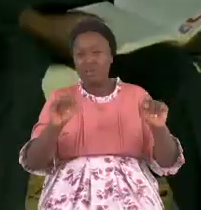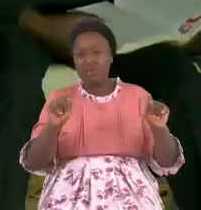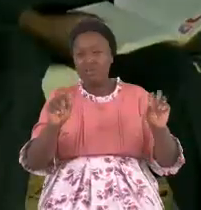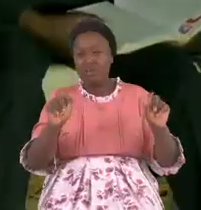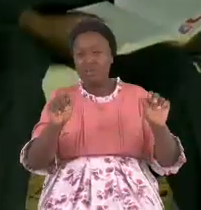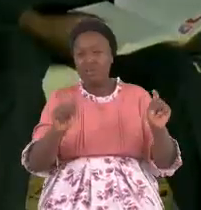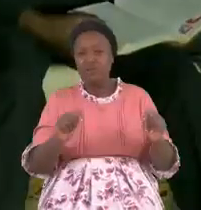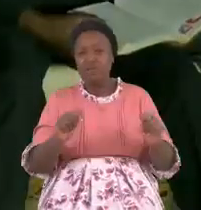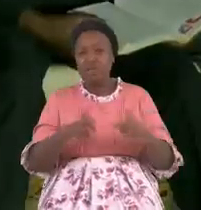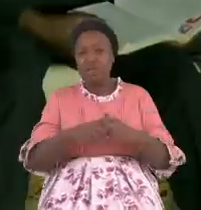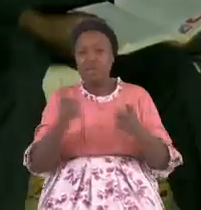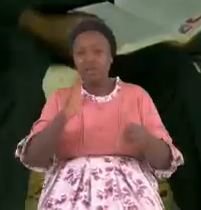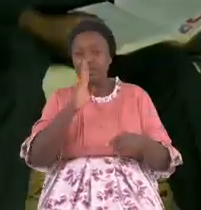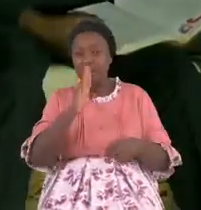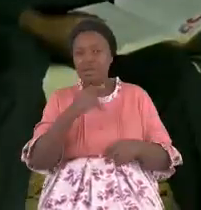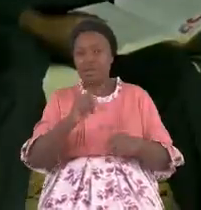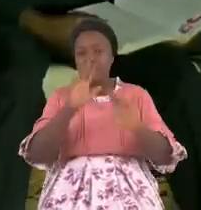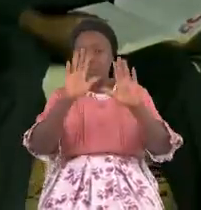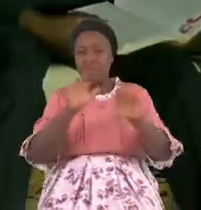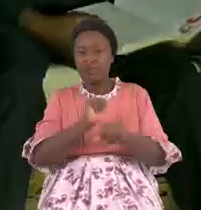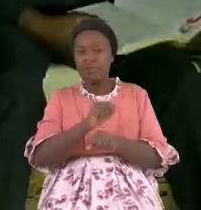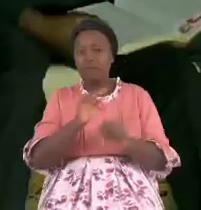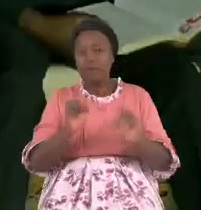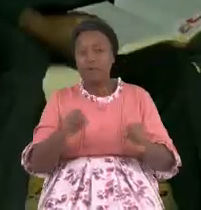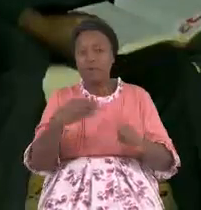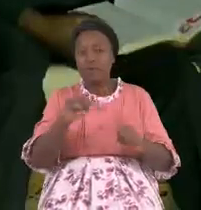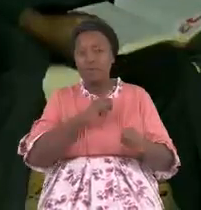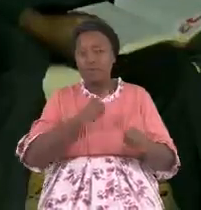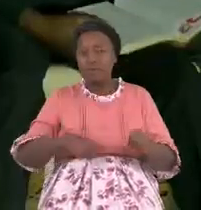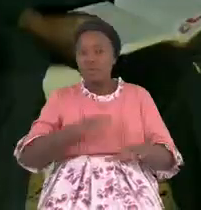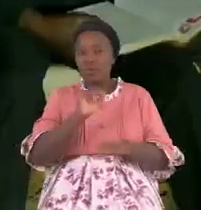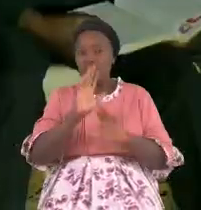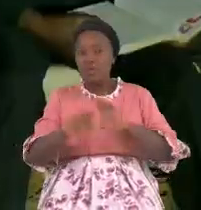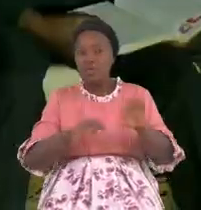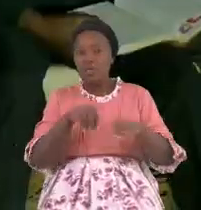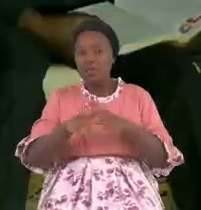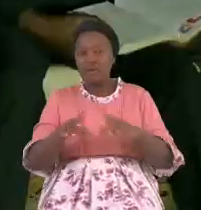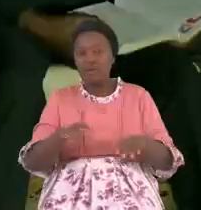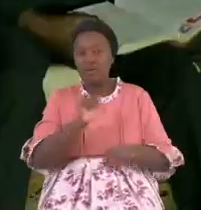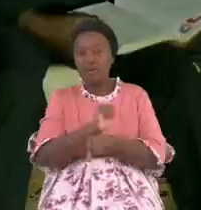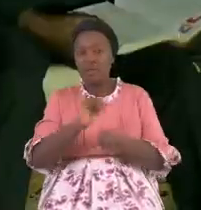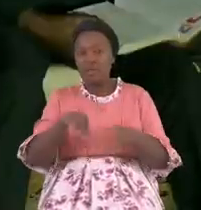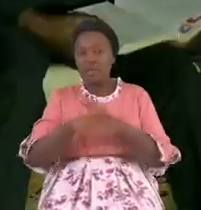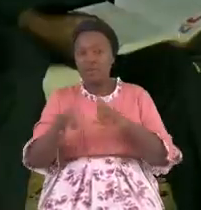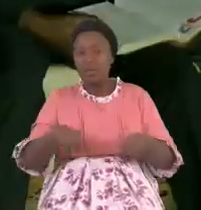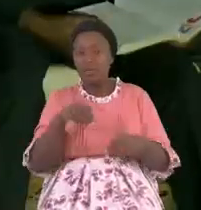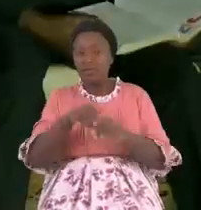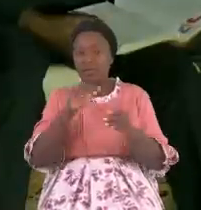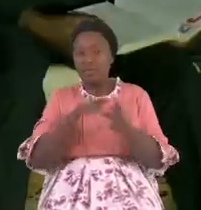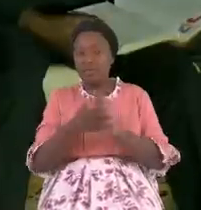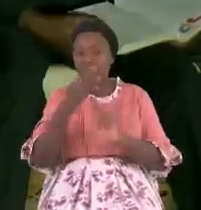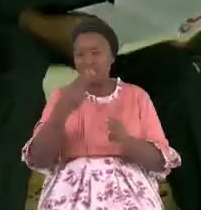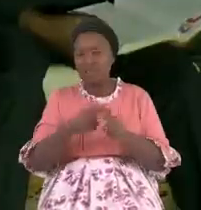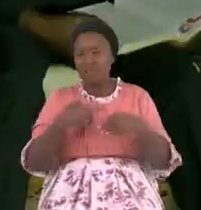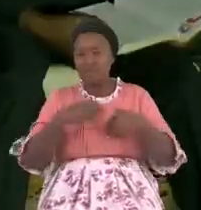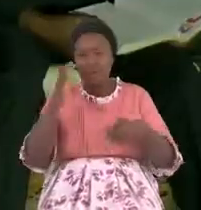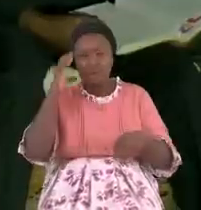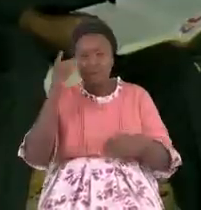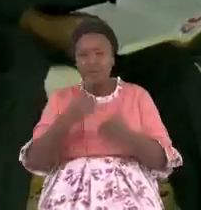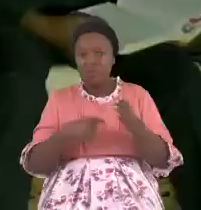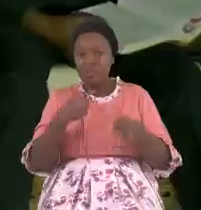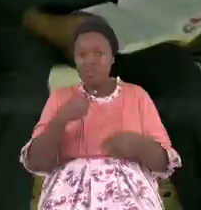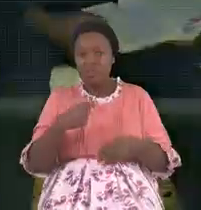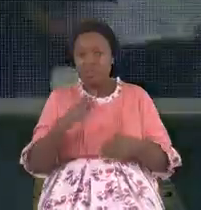working in your life in jesus name have you heard what he said he said